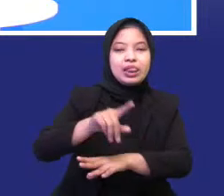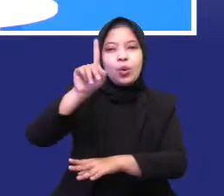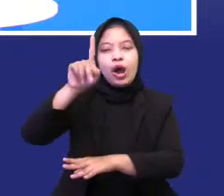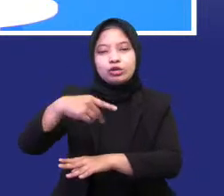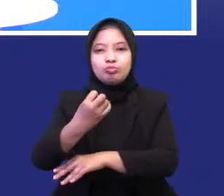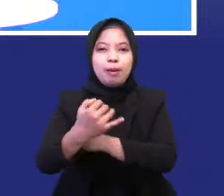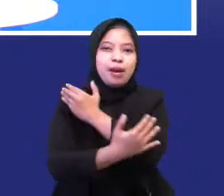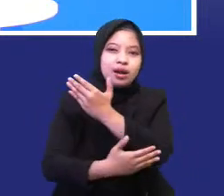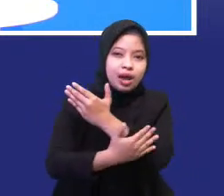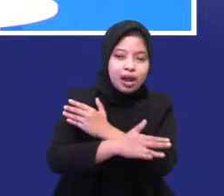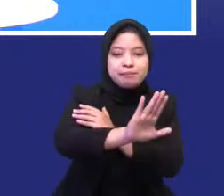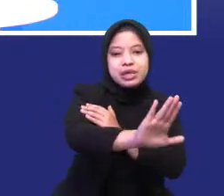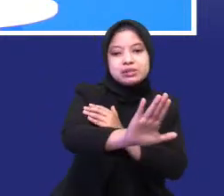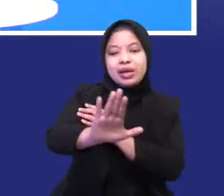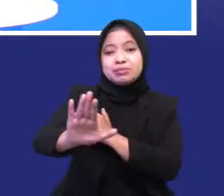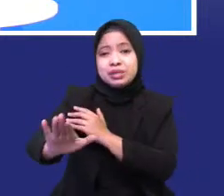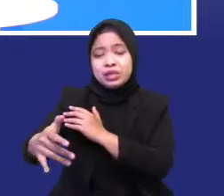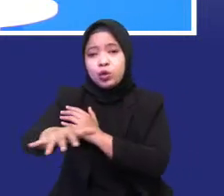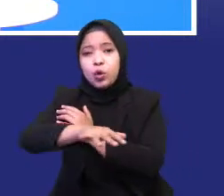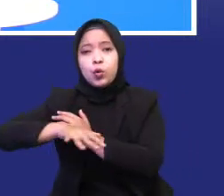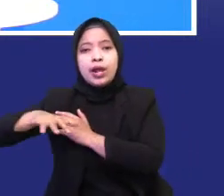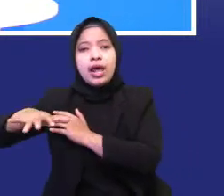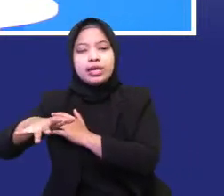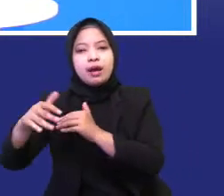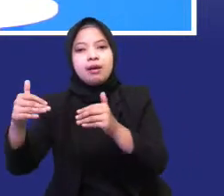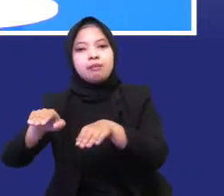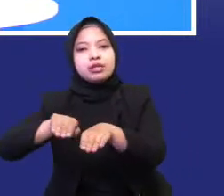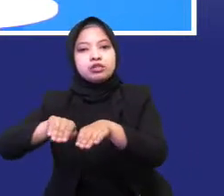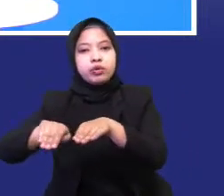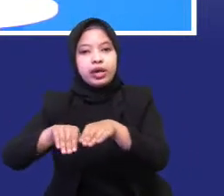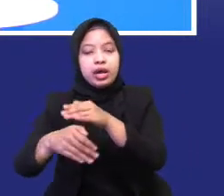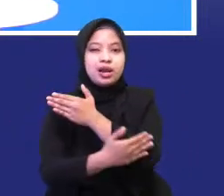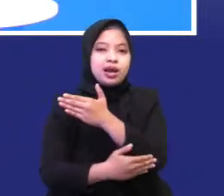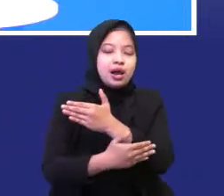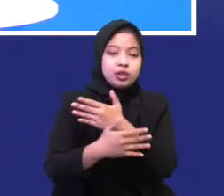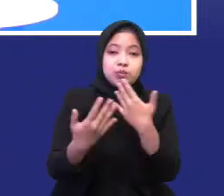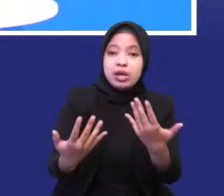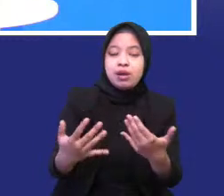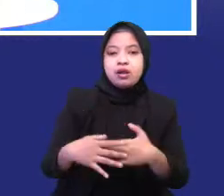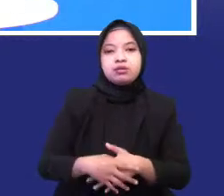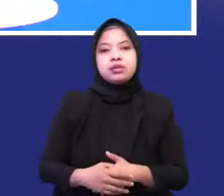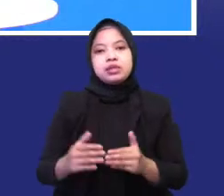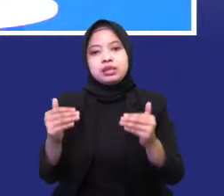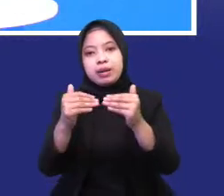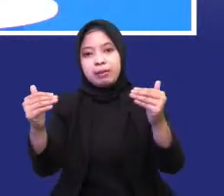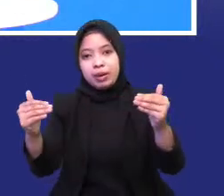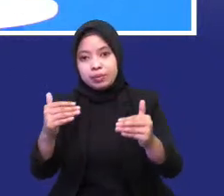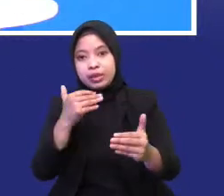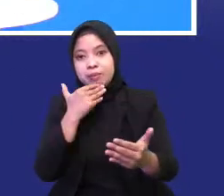countries and can gradually be applied to other countries as well. Thank you.